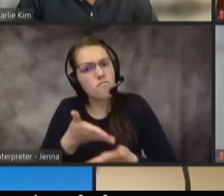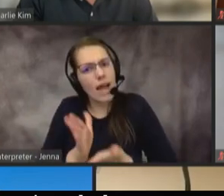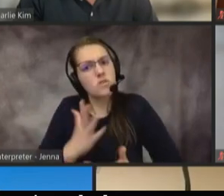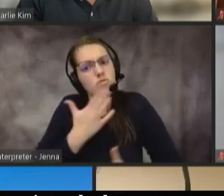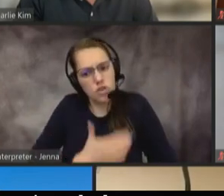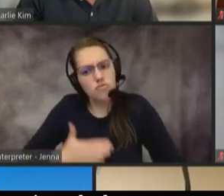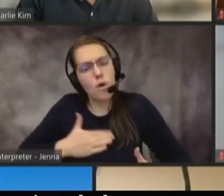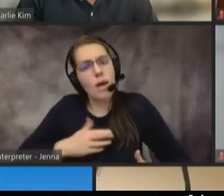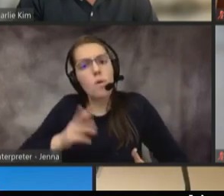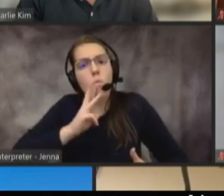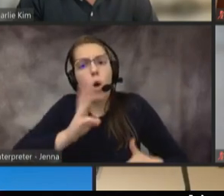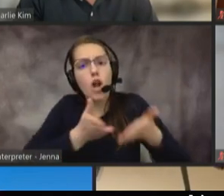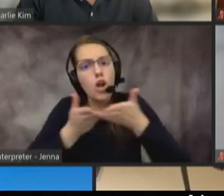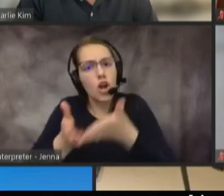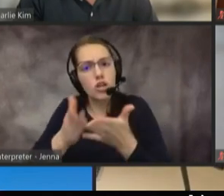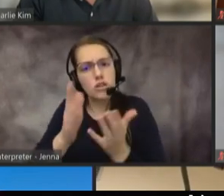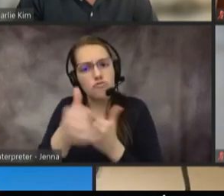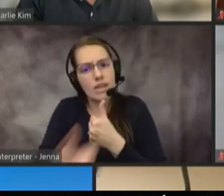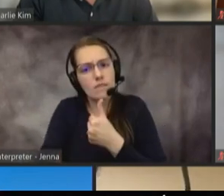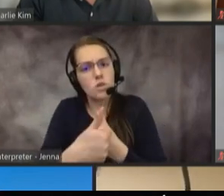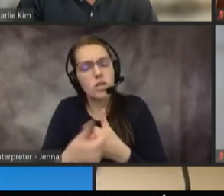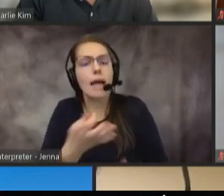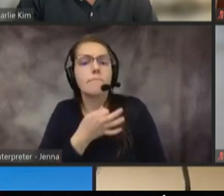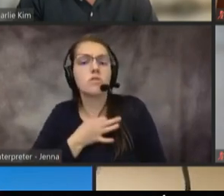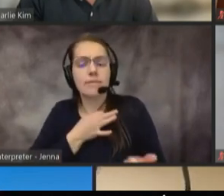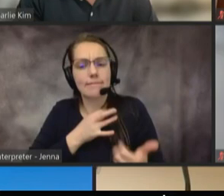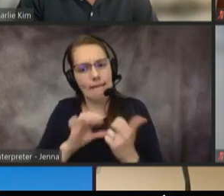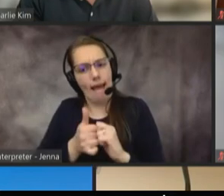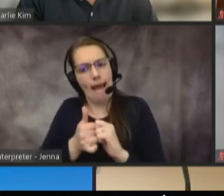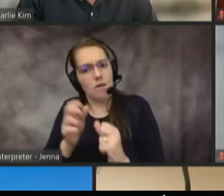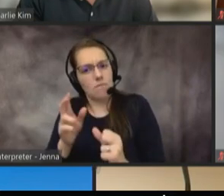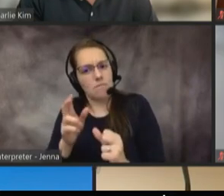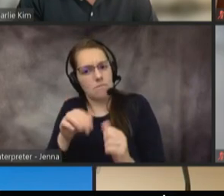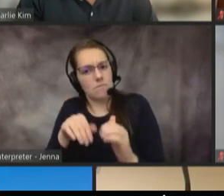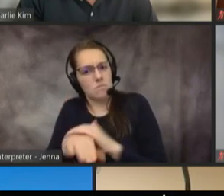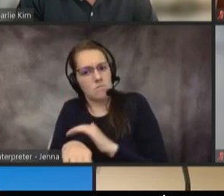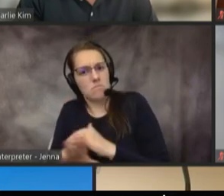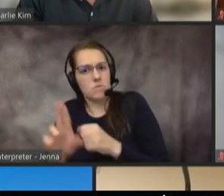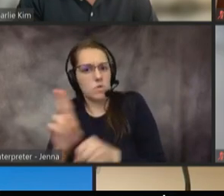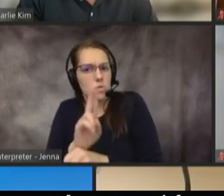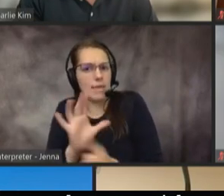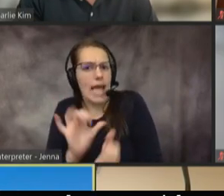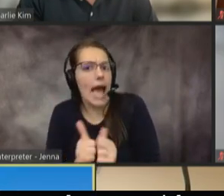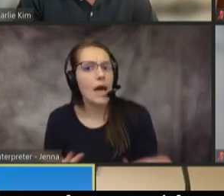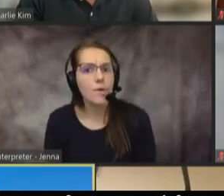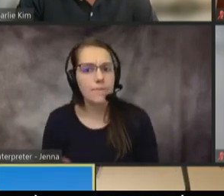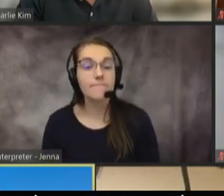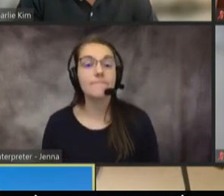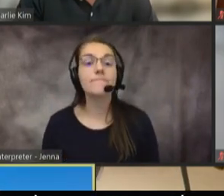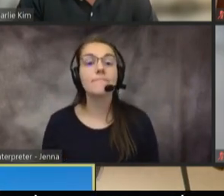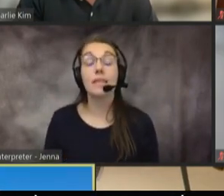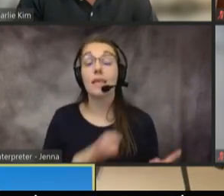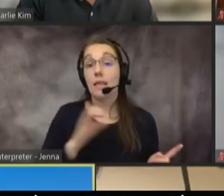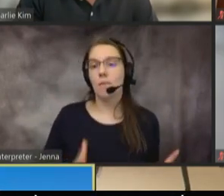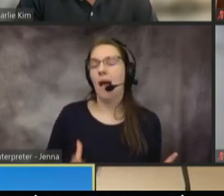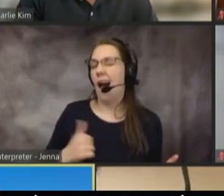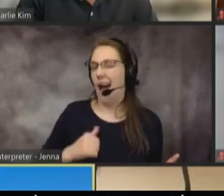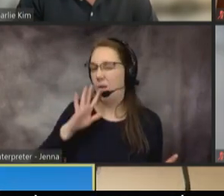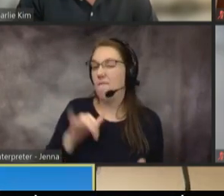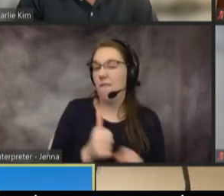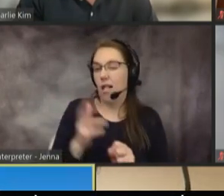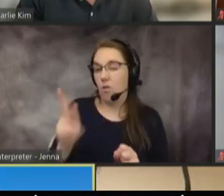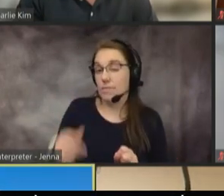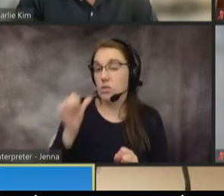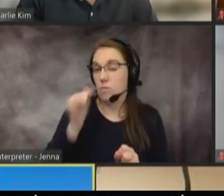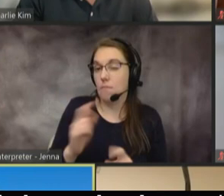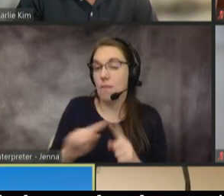they considered when it comes to accessing and using water transport? Thank you. Okay, so I'll definitely follow up with you tomorrow, but just